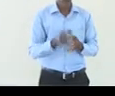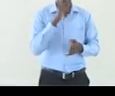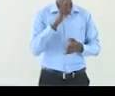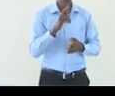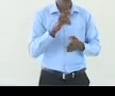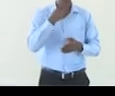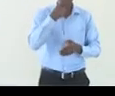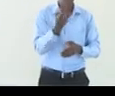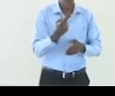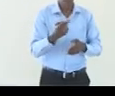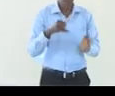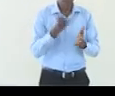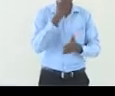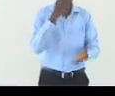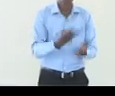to